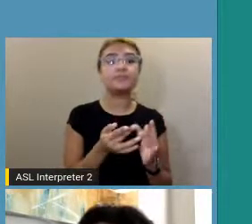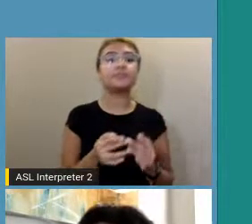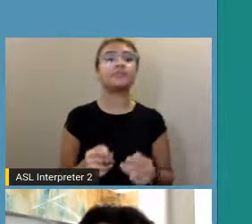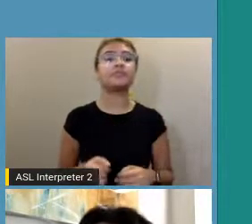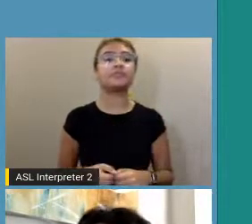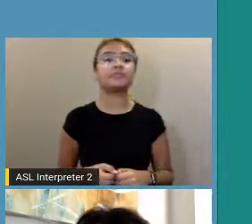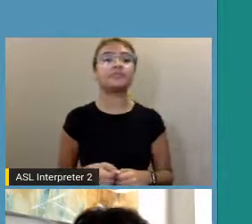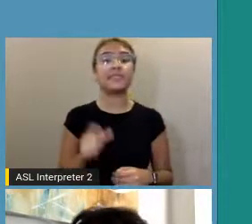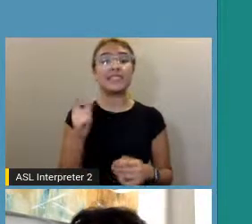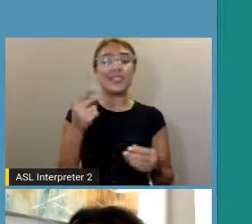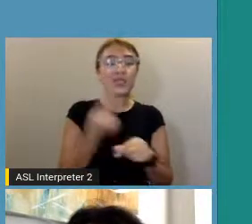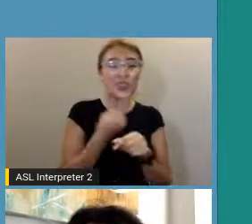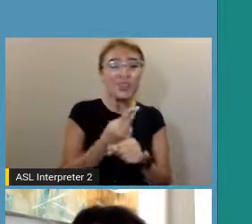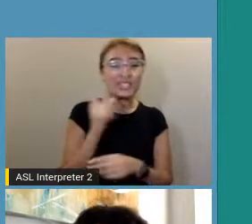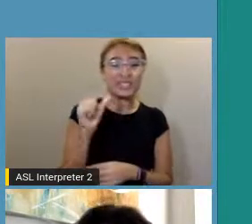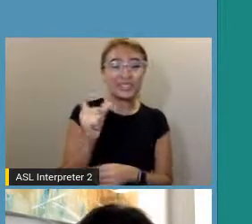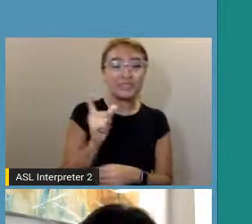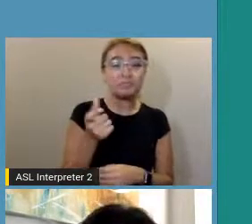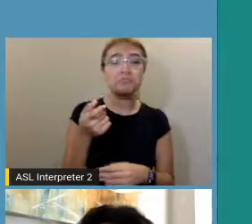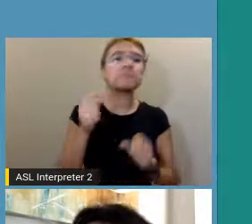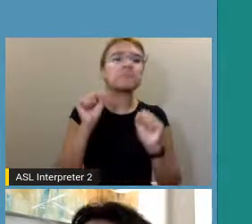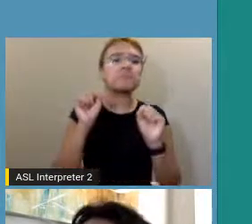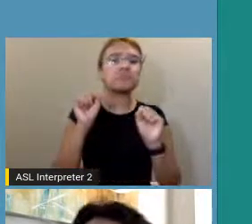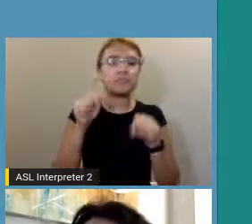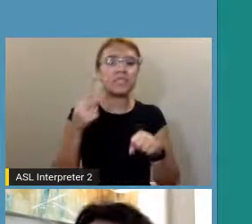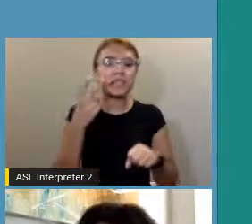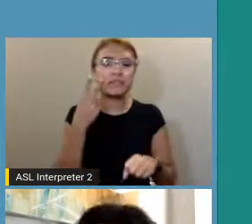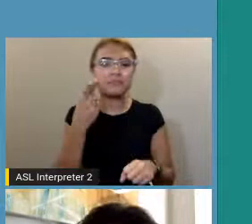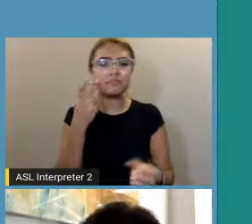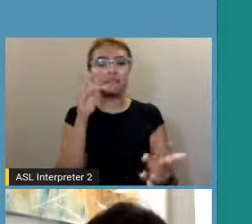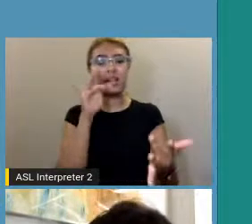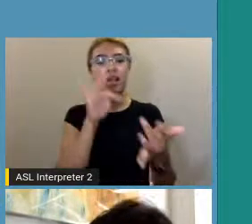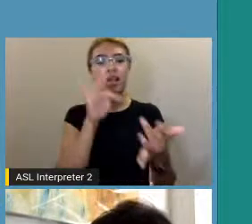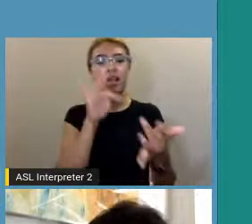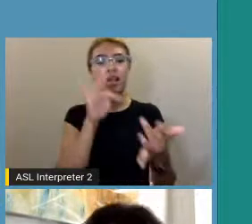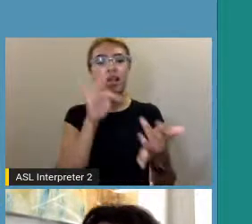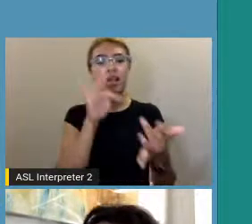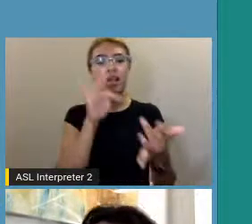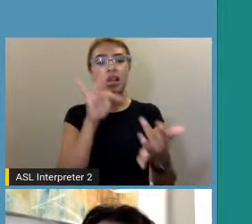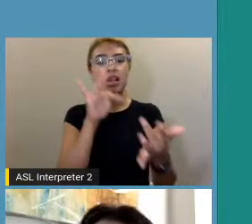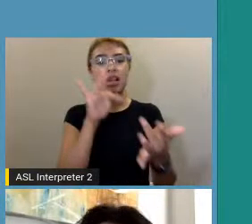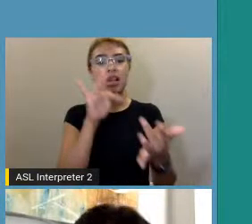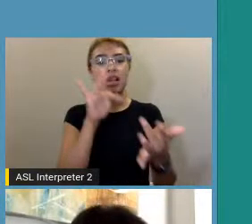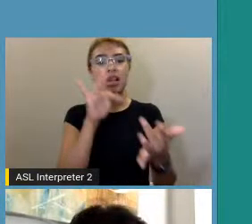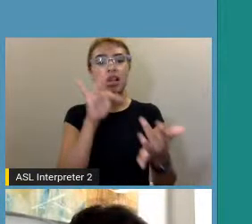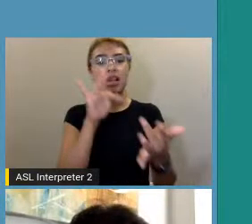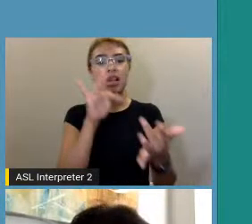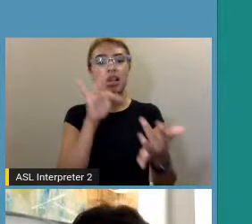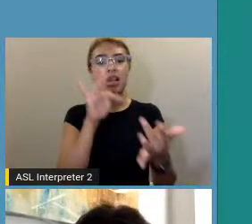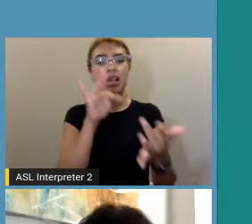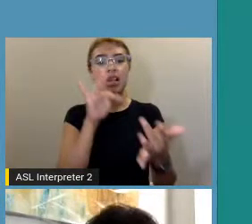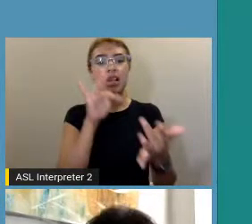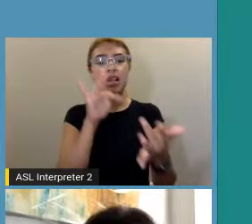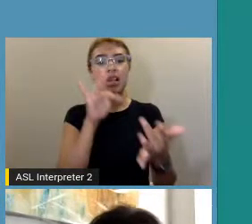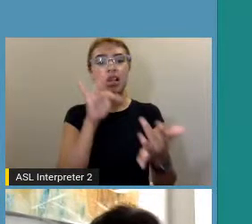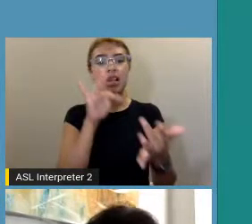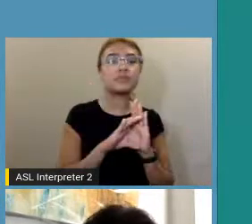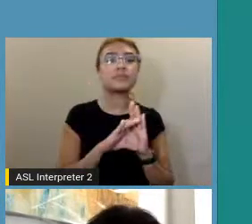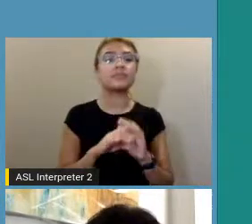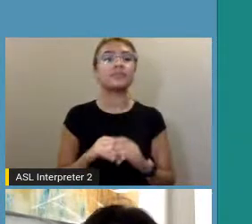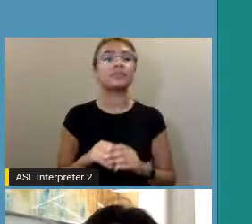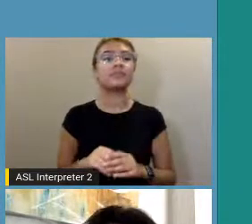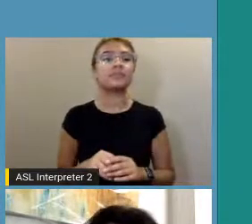Instagram. What as you can see, you can click on the paintings and the pictures, and you can get the description of them, and you can keep going until